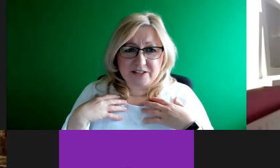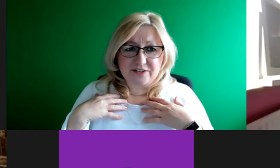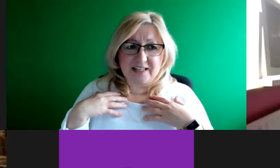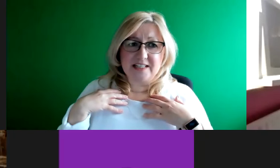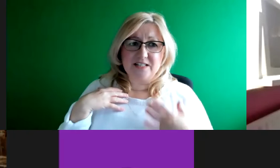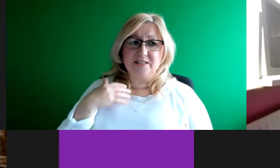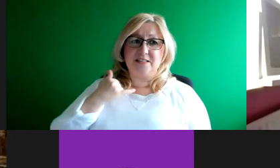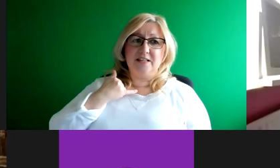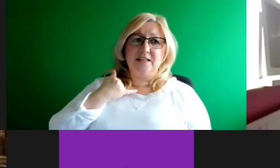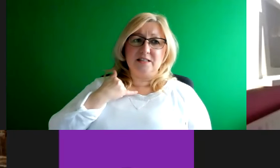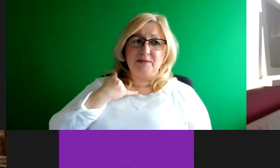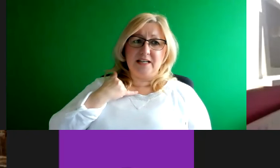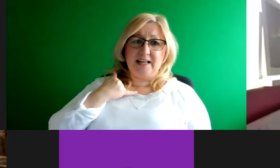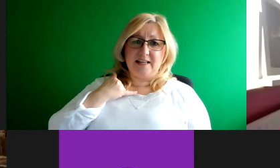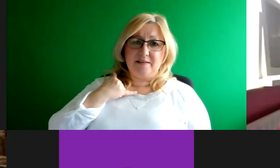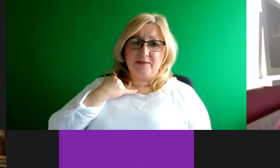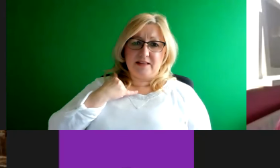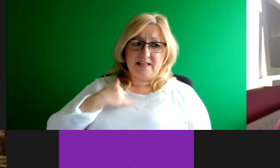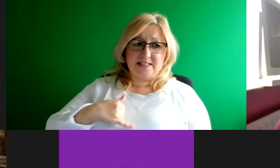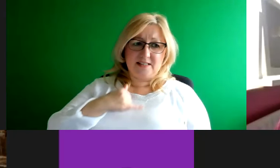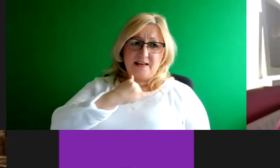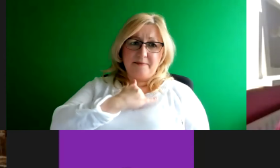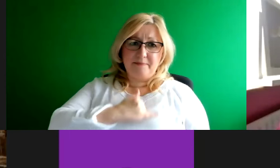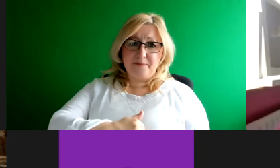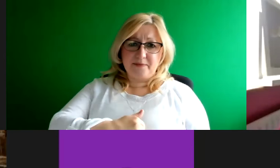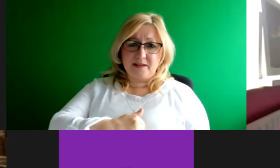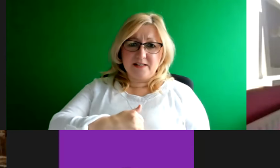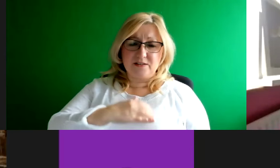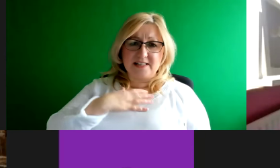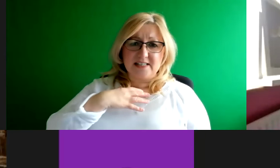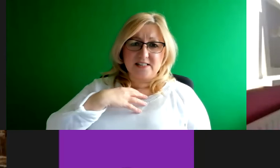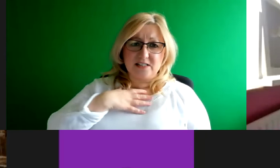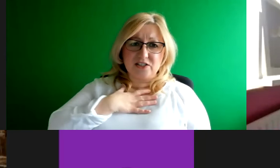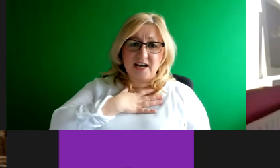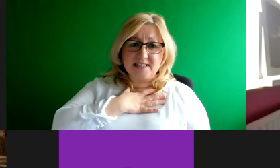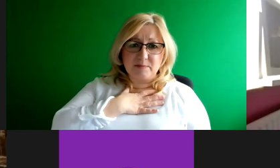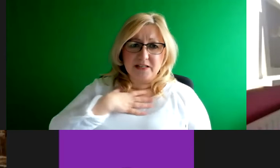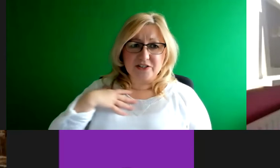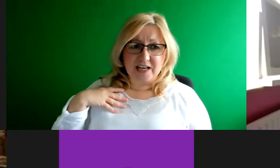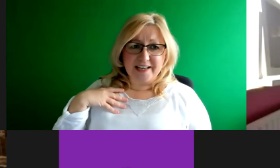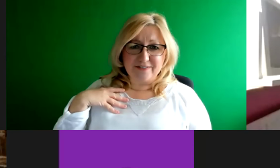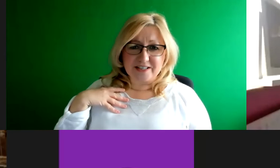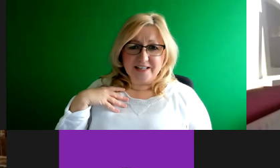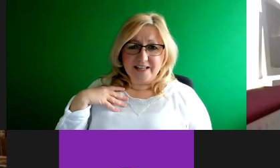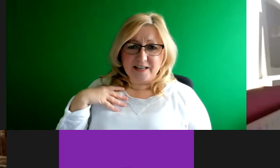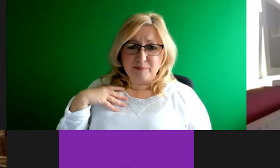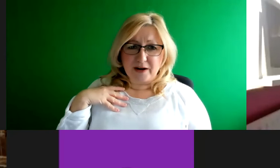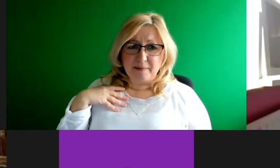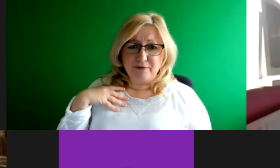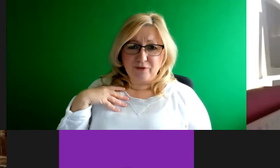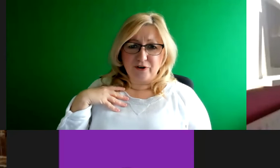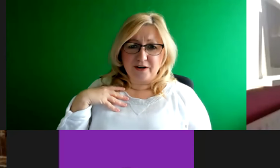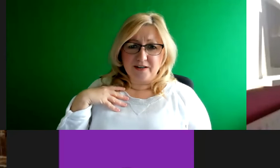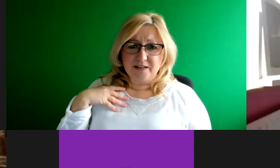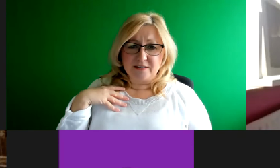heart surgery. And he does something like this, yeah? So that's his chest being shaved in